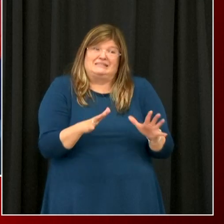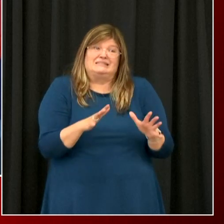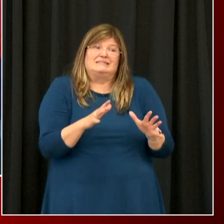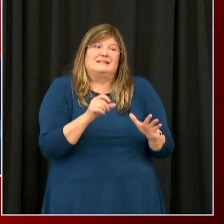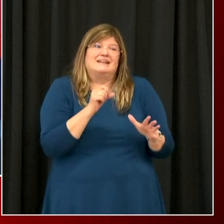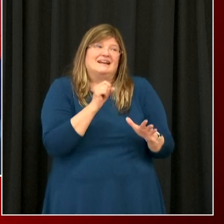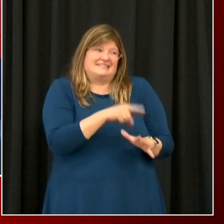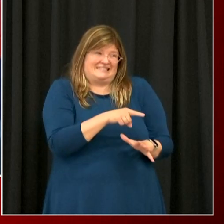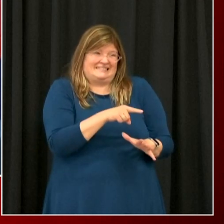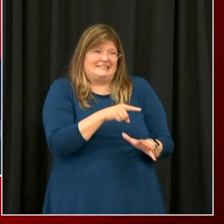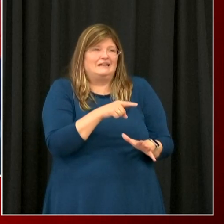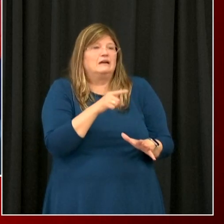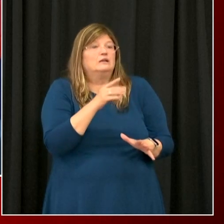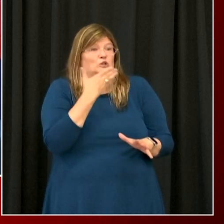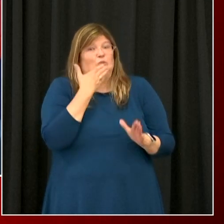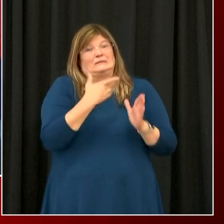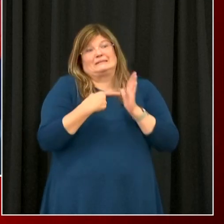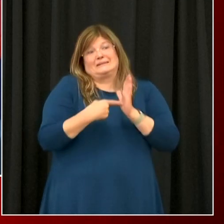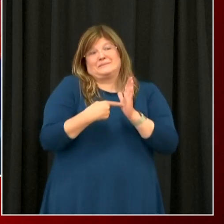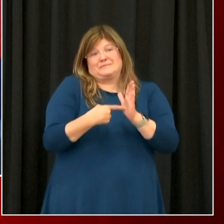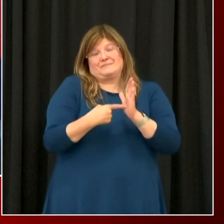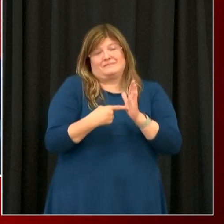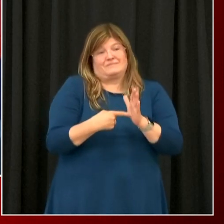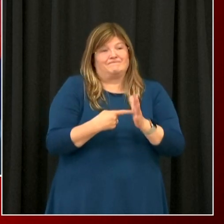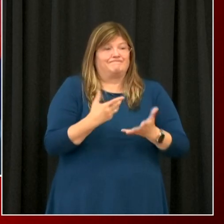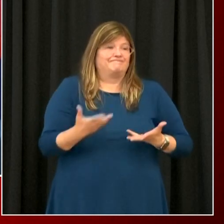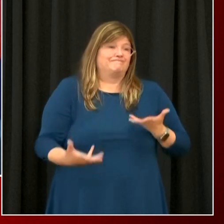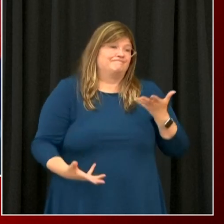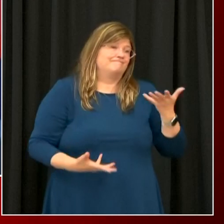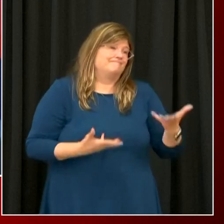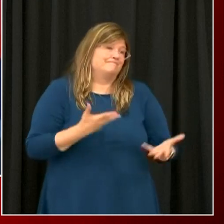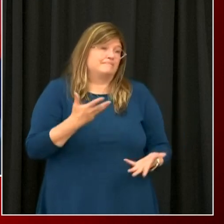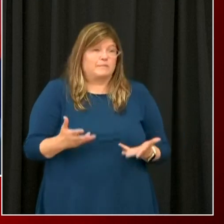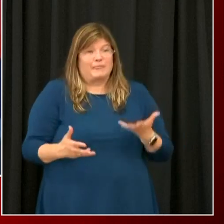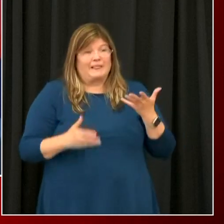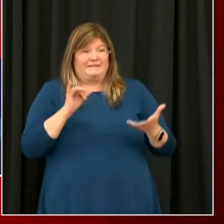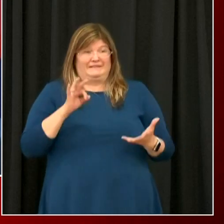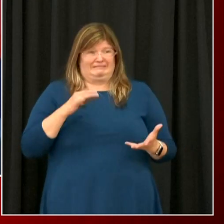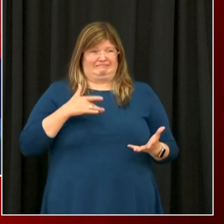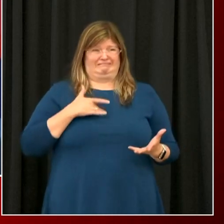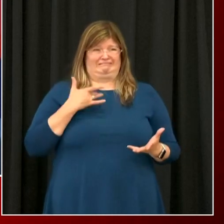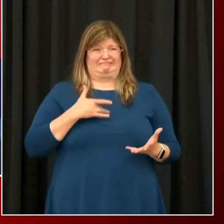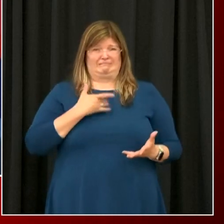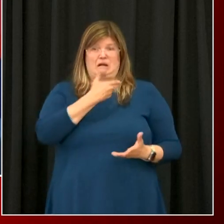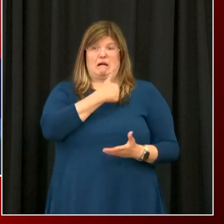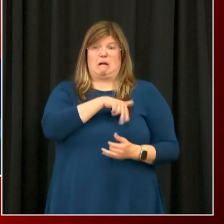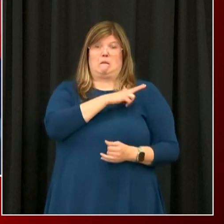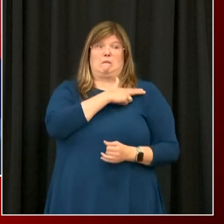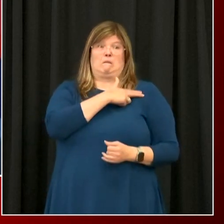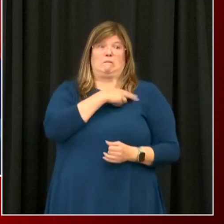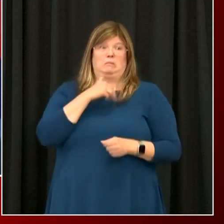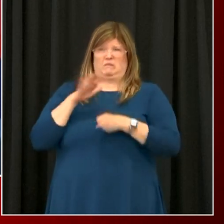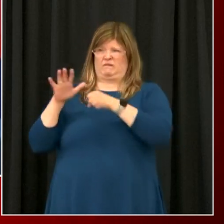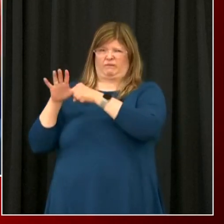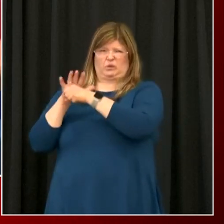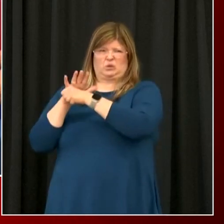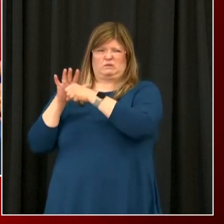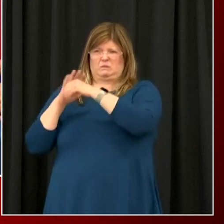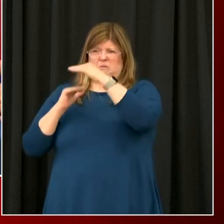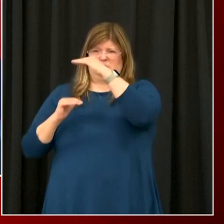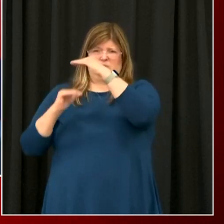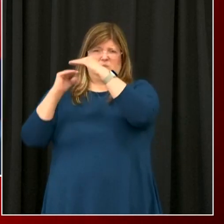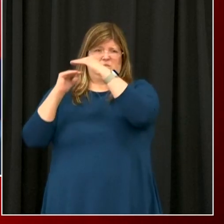very good example that Dr. Nesbitt gave is that if we thought that we had some hospital capacity problems, that wouldn't trigger going back